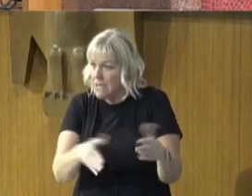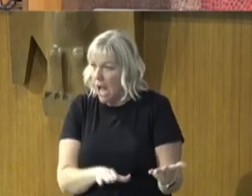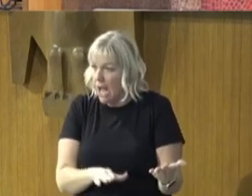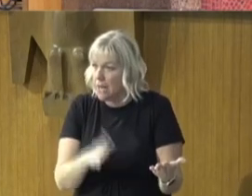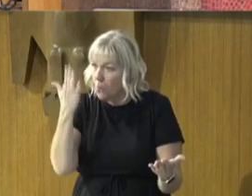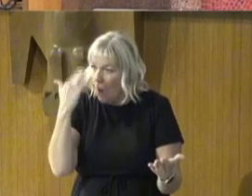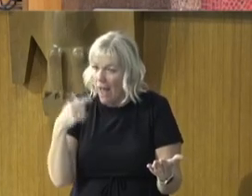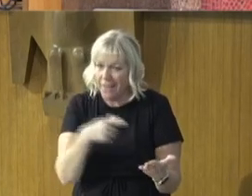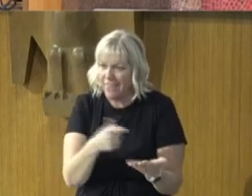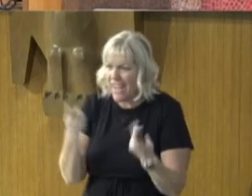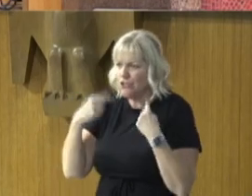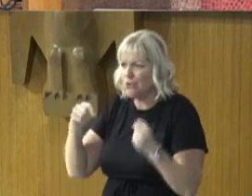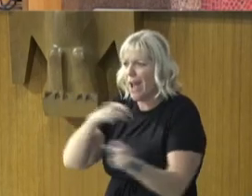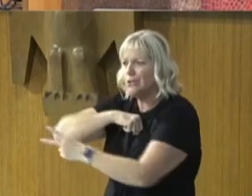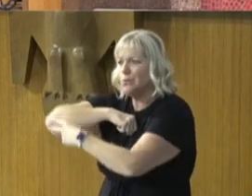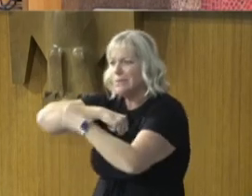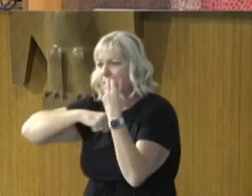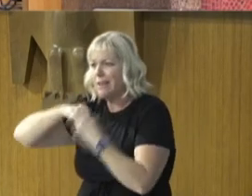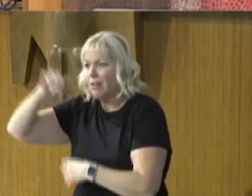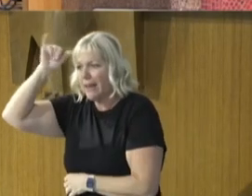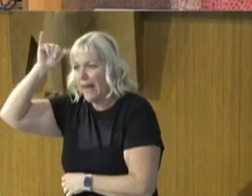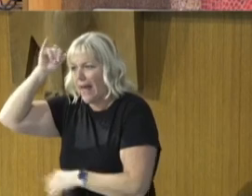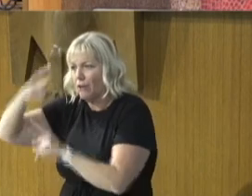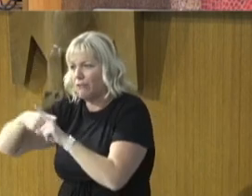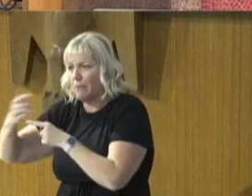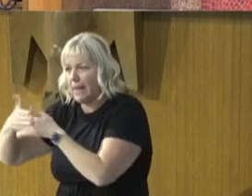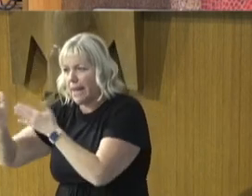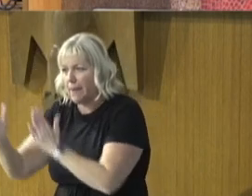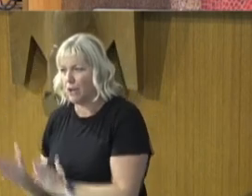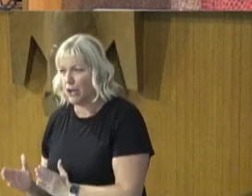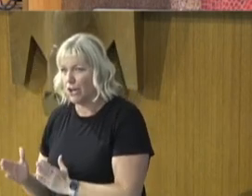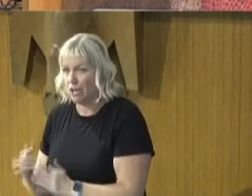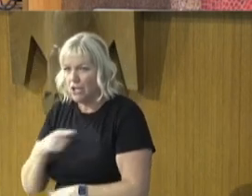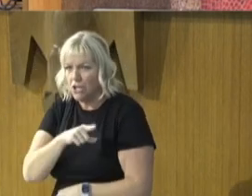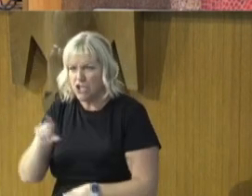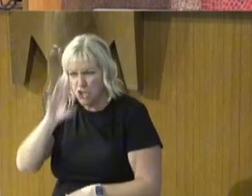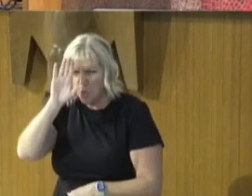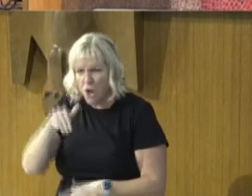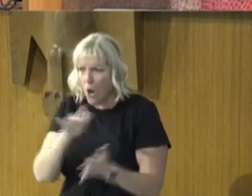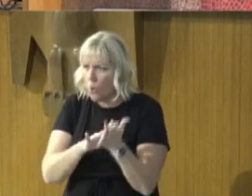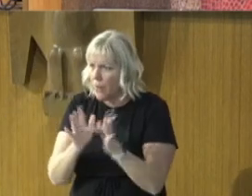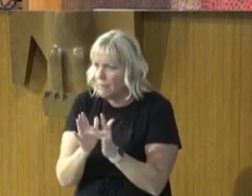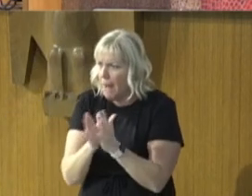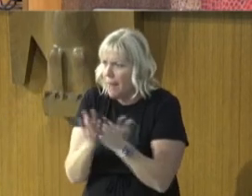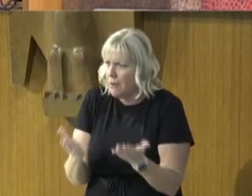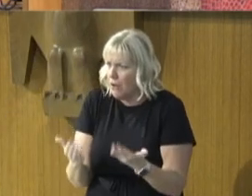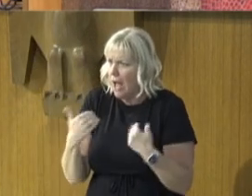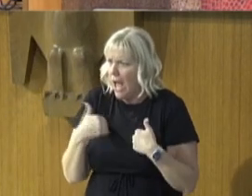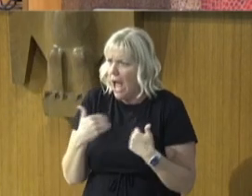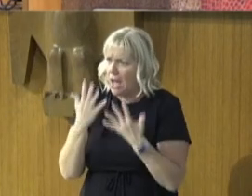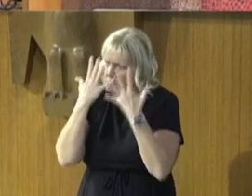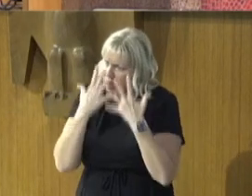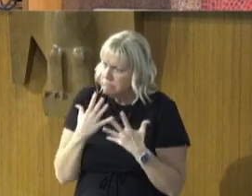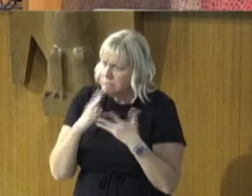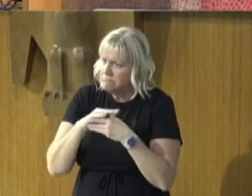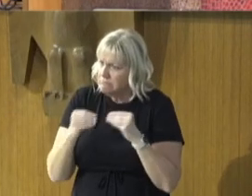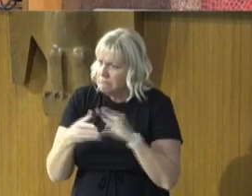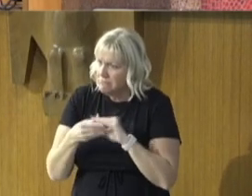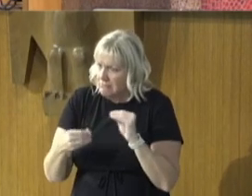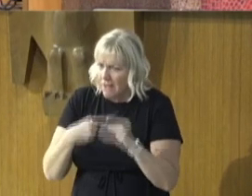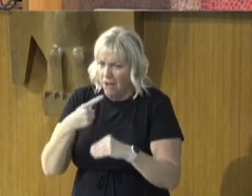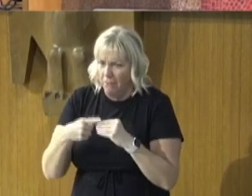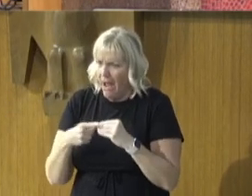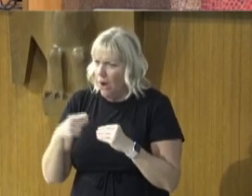to raid their neighbor's cattle herd. Did you know that the Bible had a story, a tragic story, about